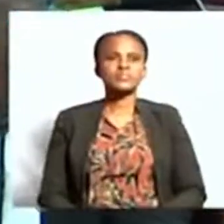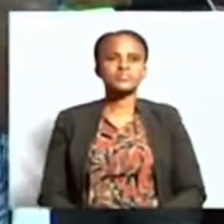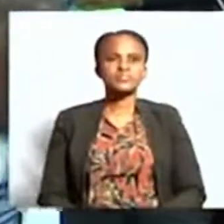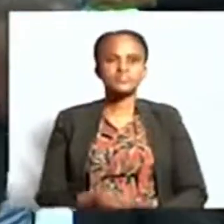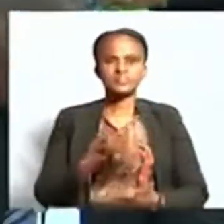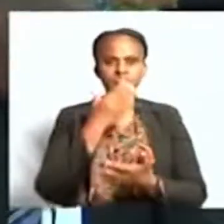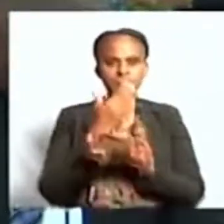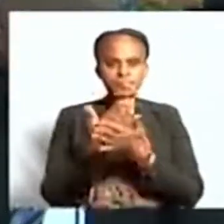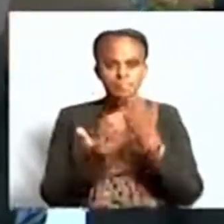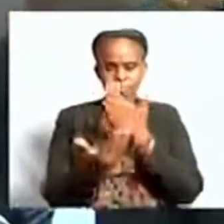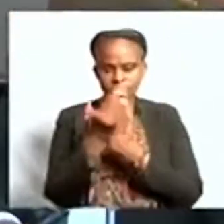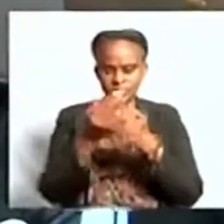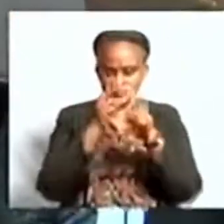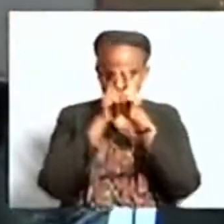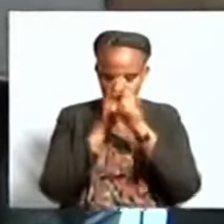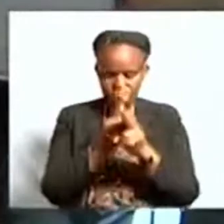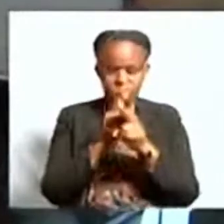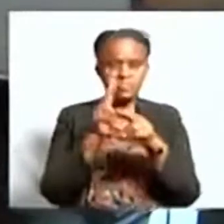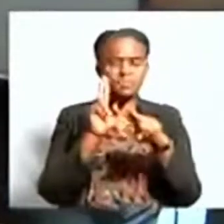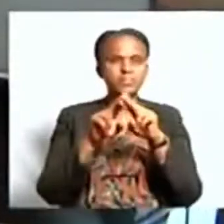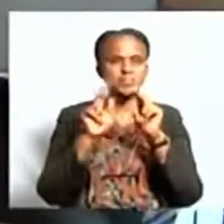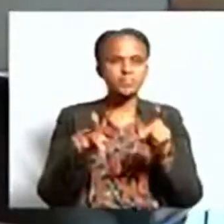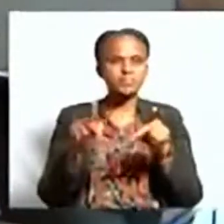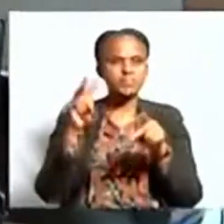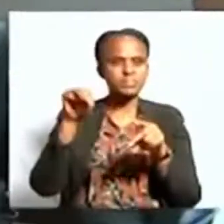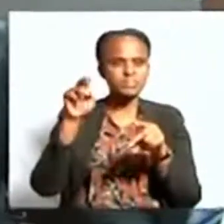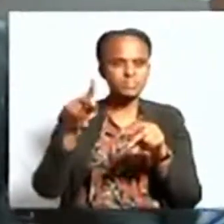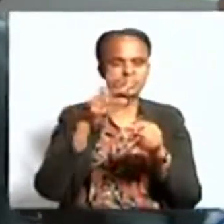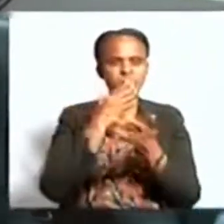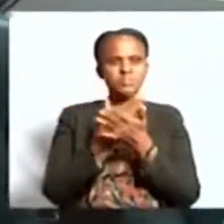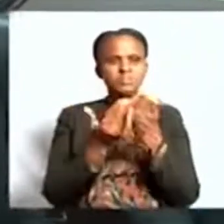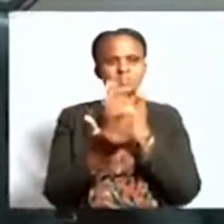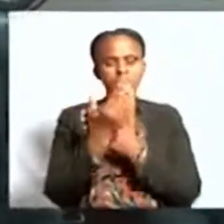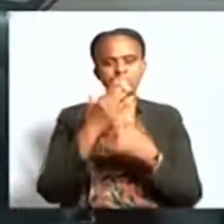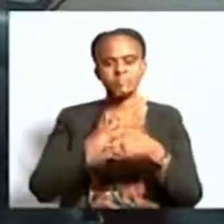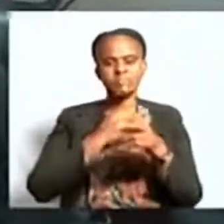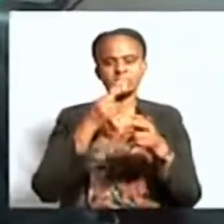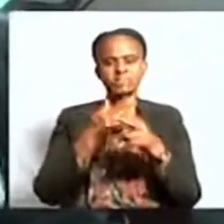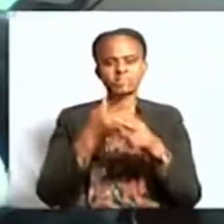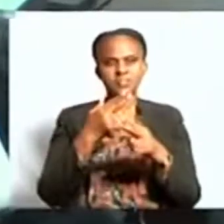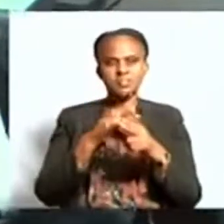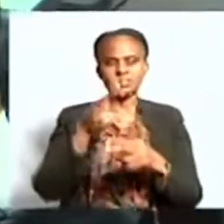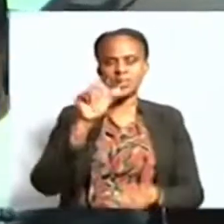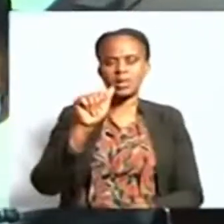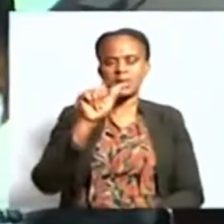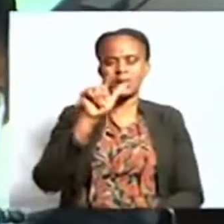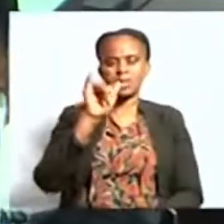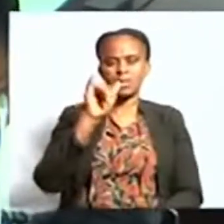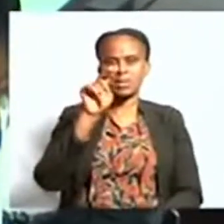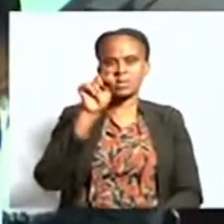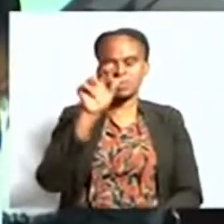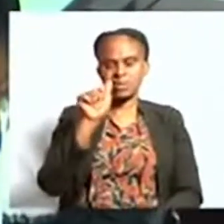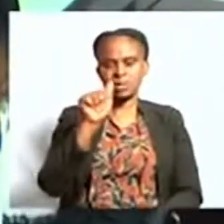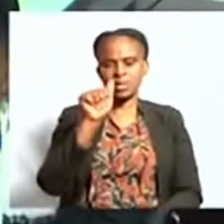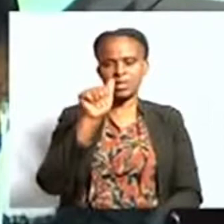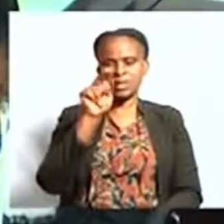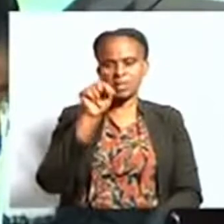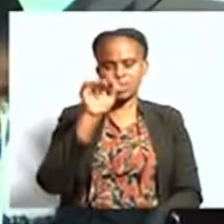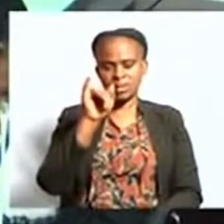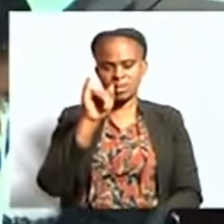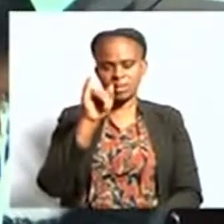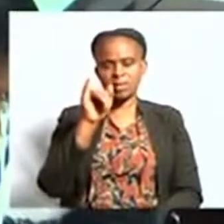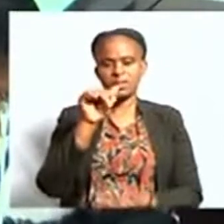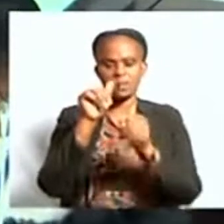Good morning, Honorable Chair. Good morning, Honorable Members of Parliament. My name is Alinani Musisia. I'm the Acting Director